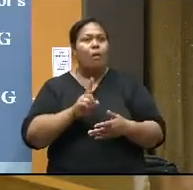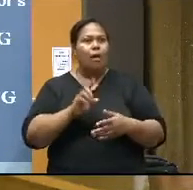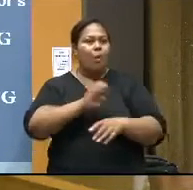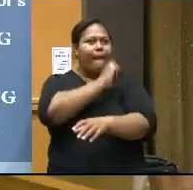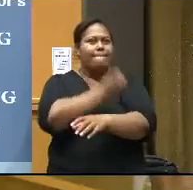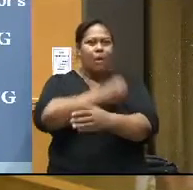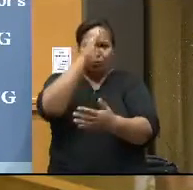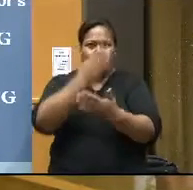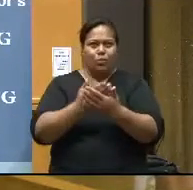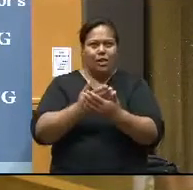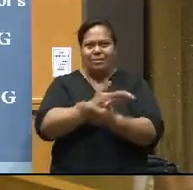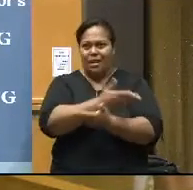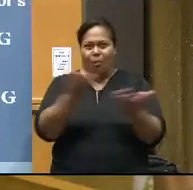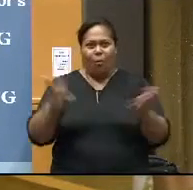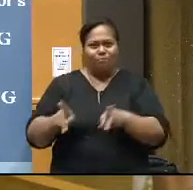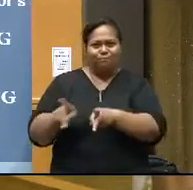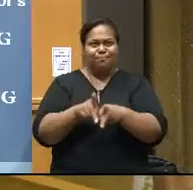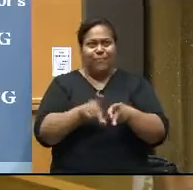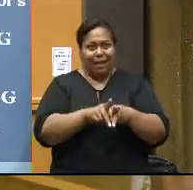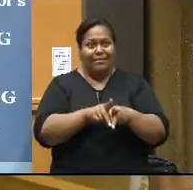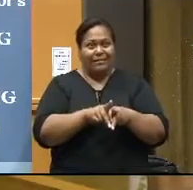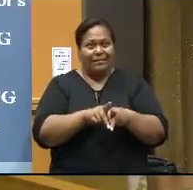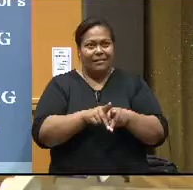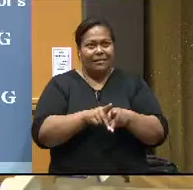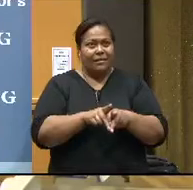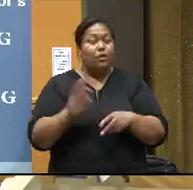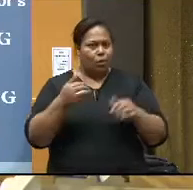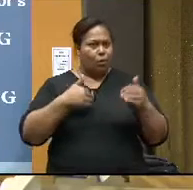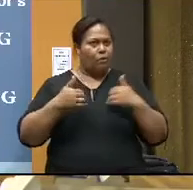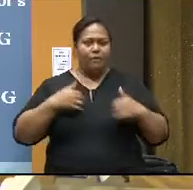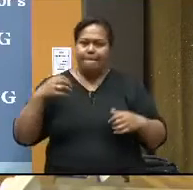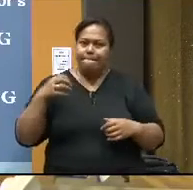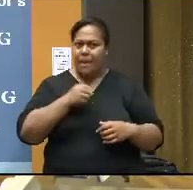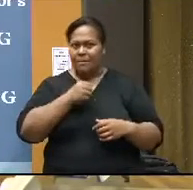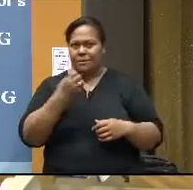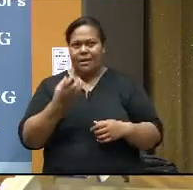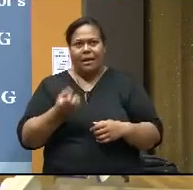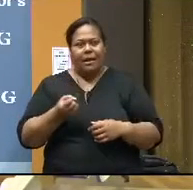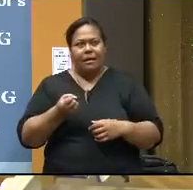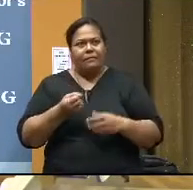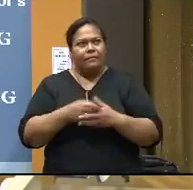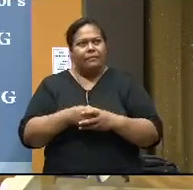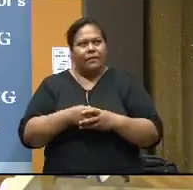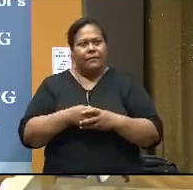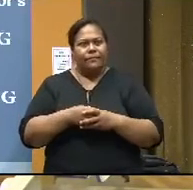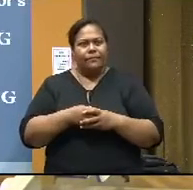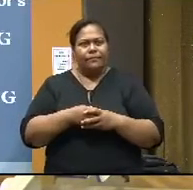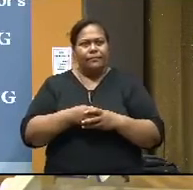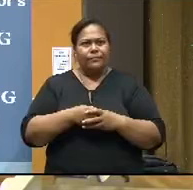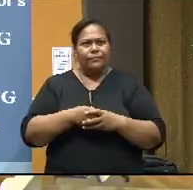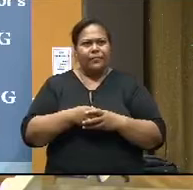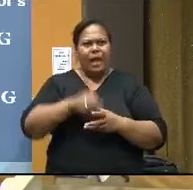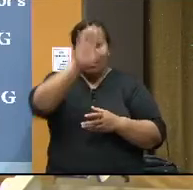empowered students and stakeholders, and therefore the university must have a matrix